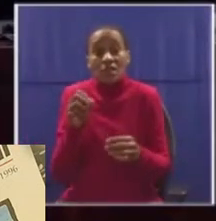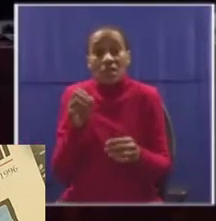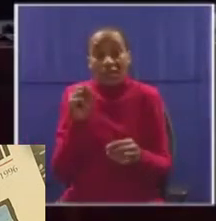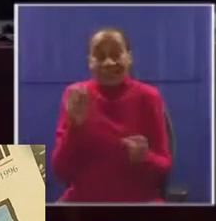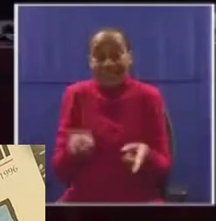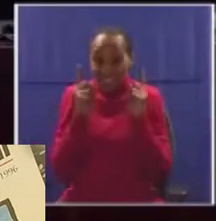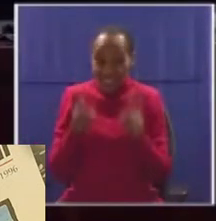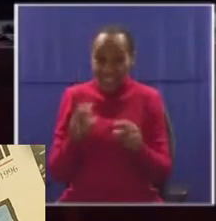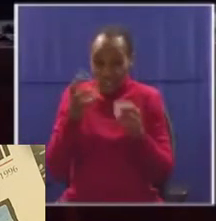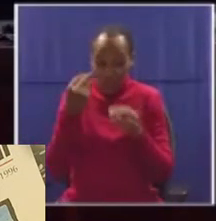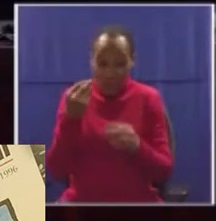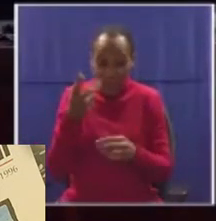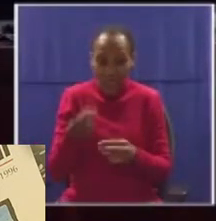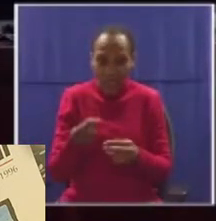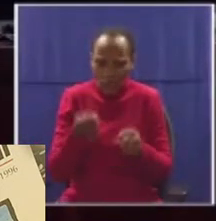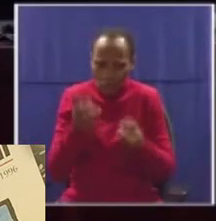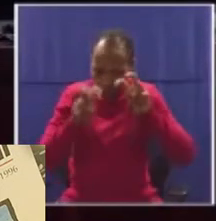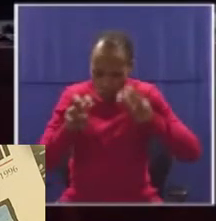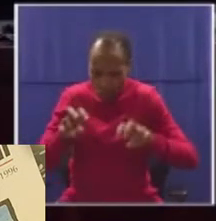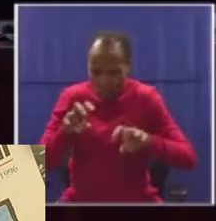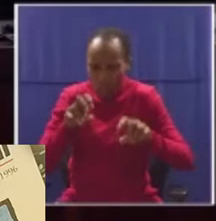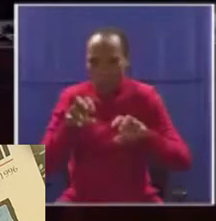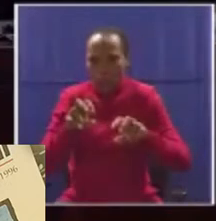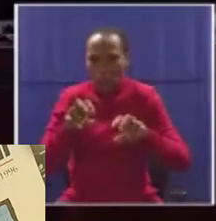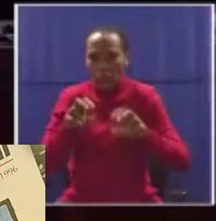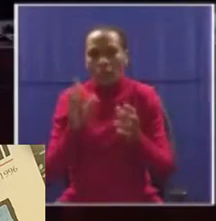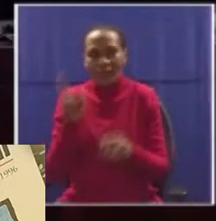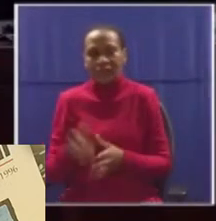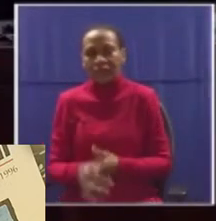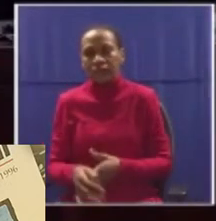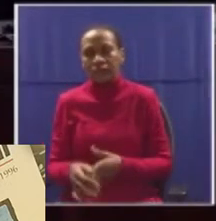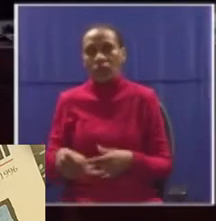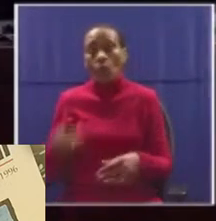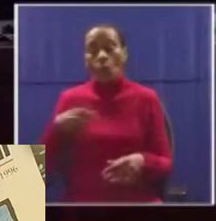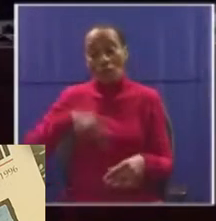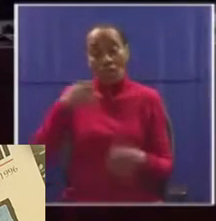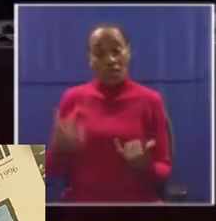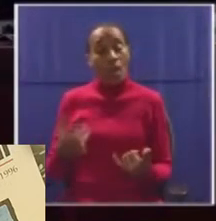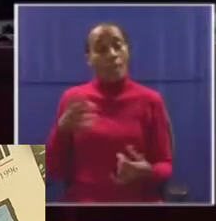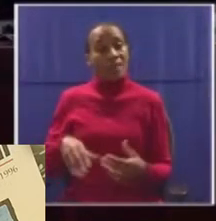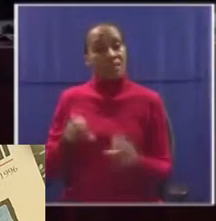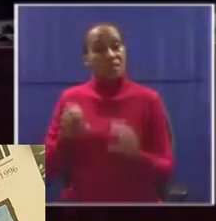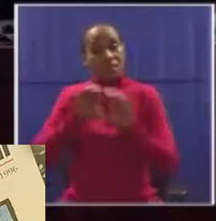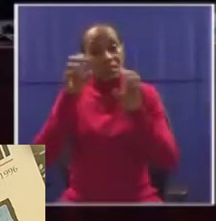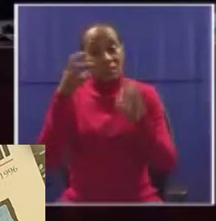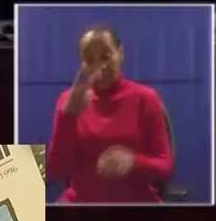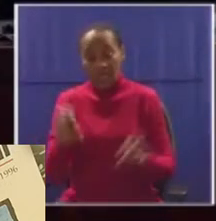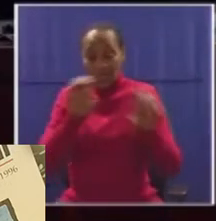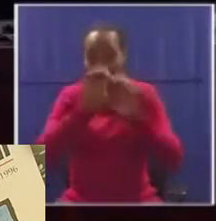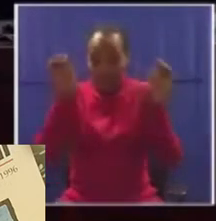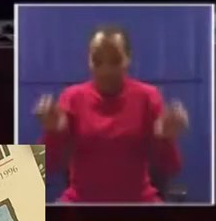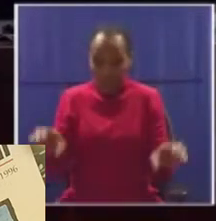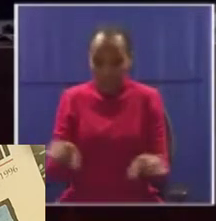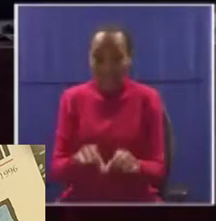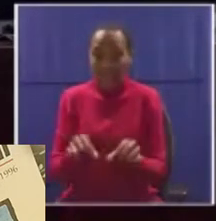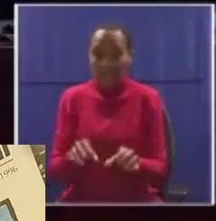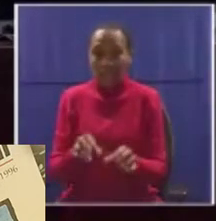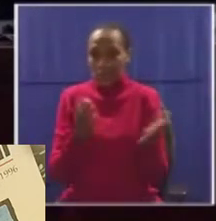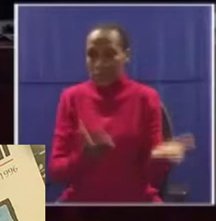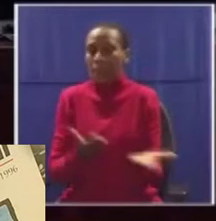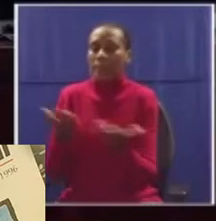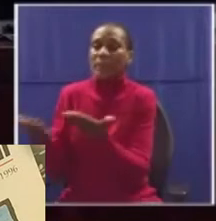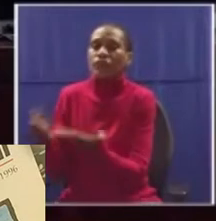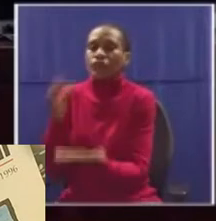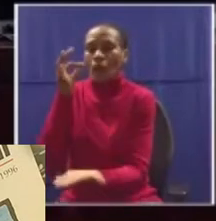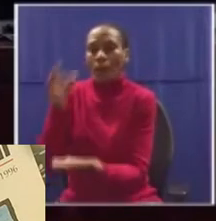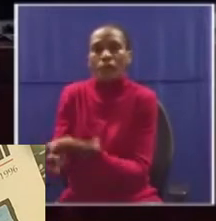vulnerable the community report wants us to approve that the certificate of exemption submitted for approval in terms